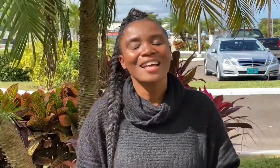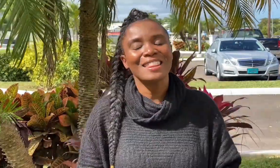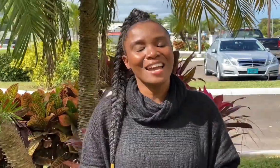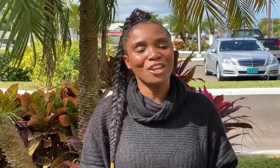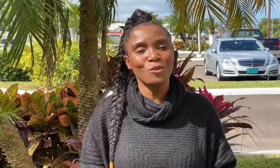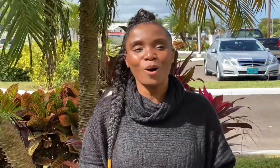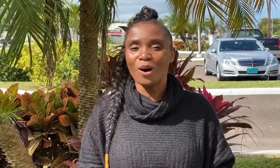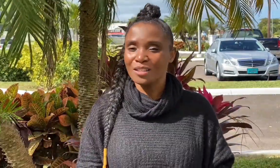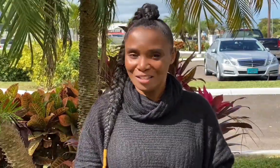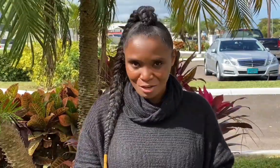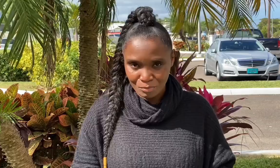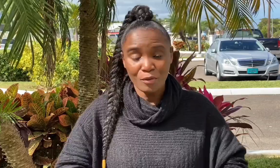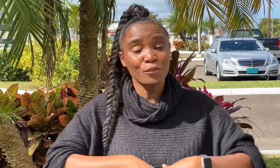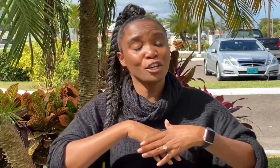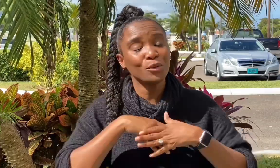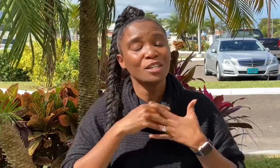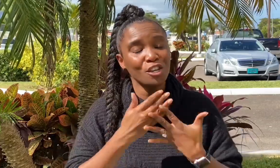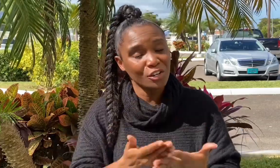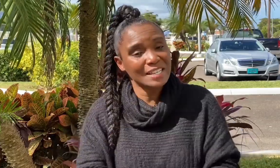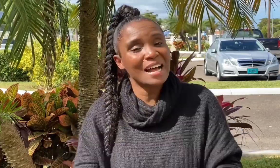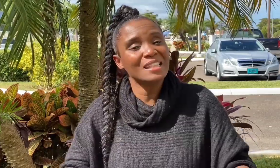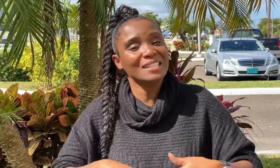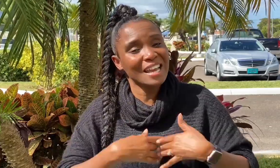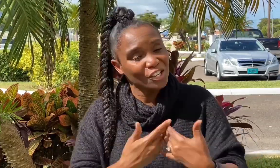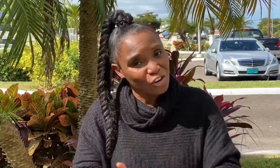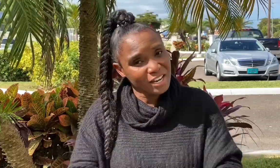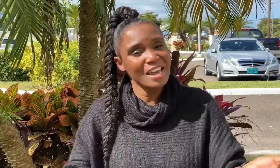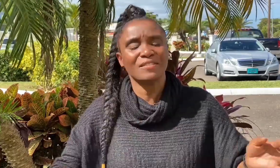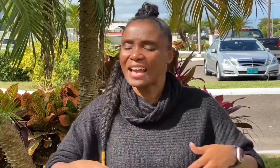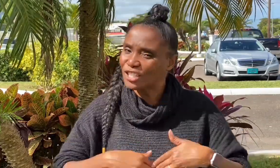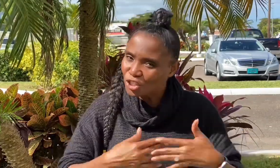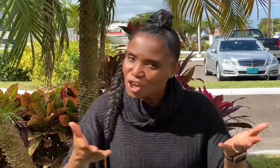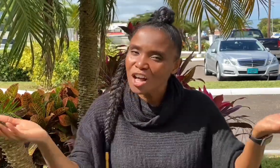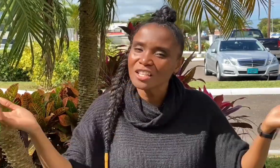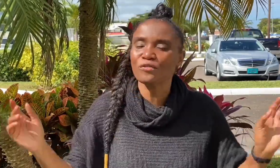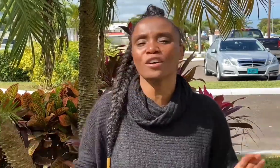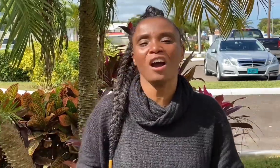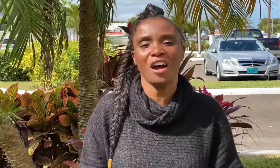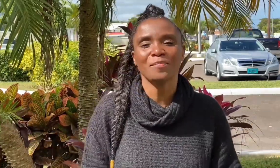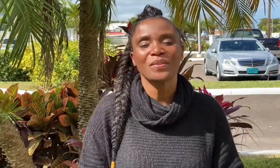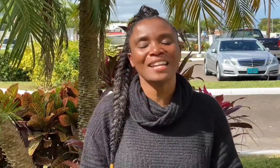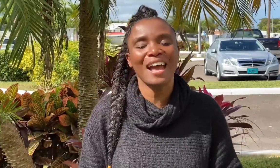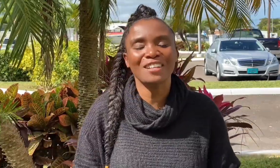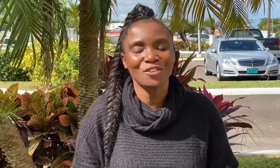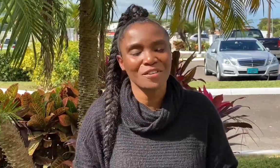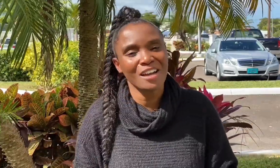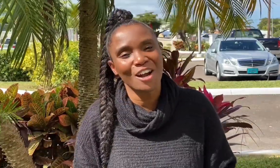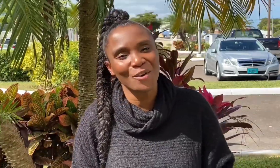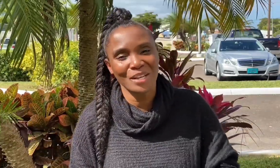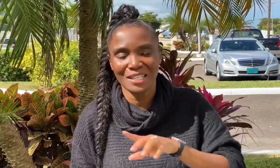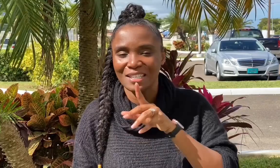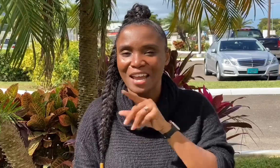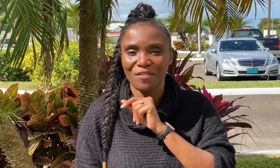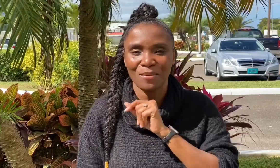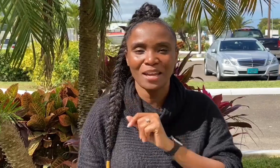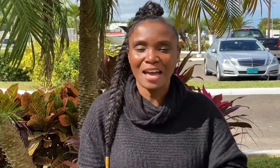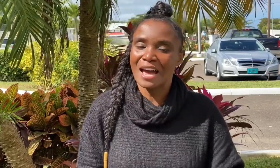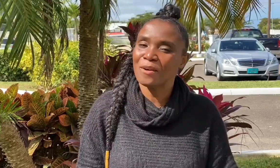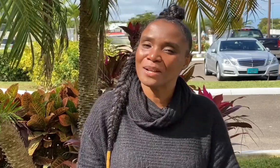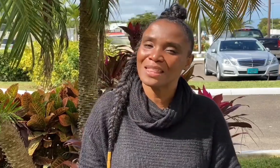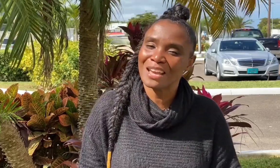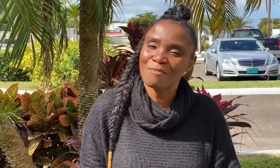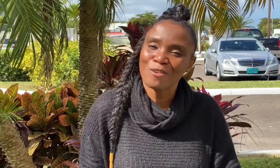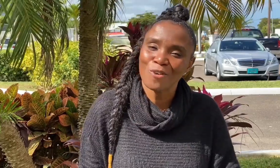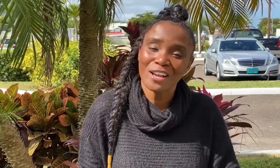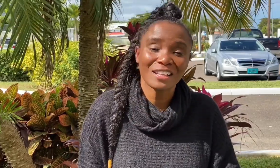Pastah Nassah. Thank you also for using your talents and your gift and your knowledge for God in answering our questions every week.